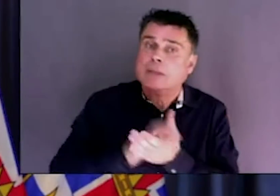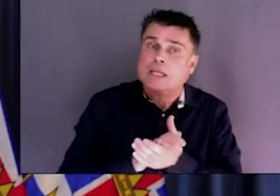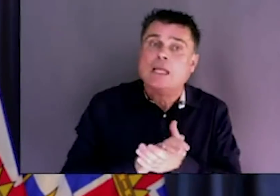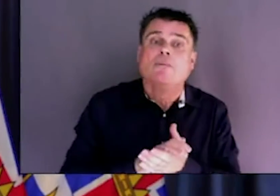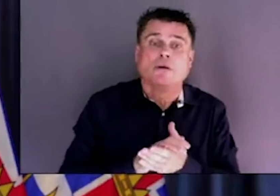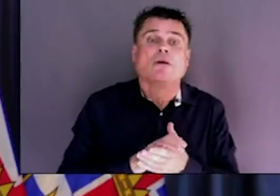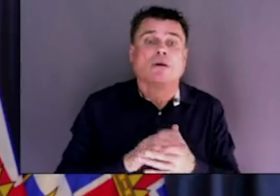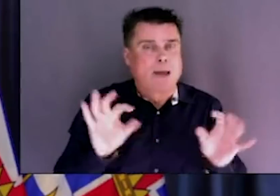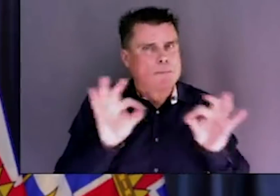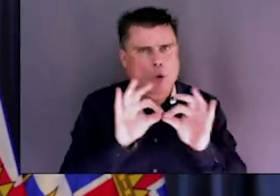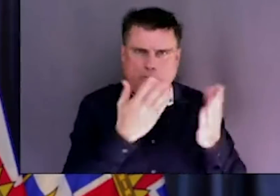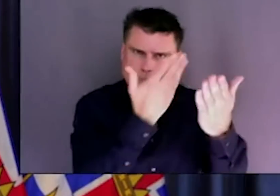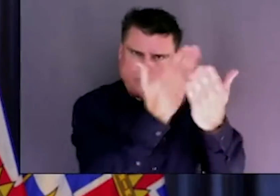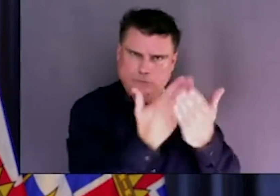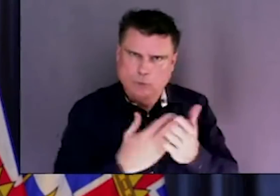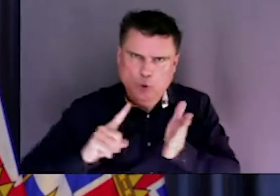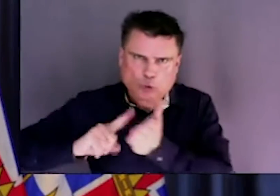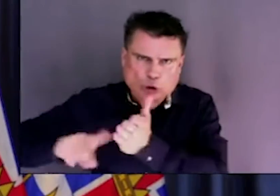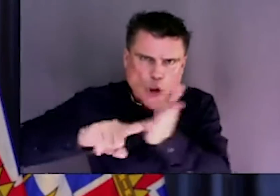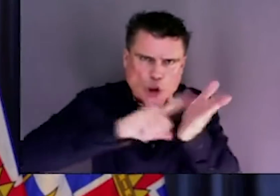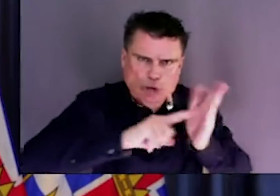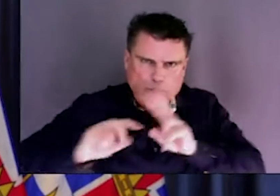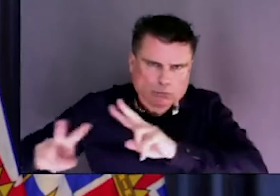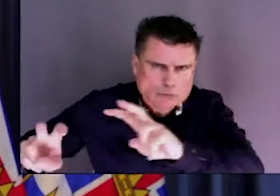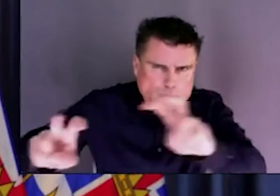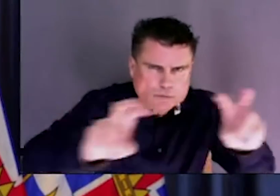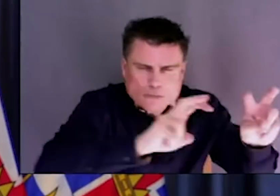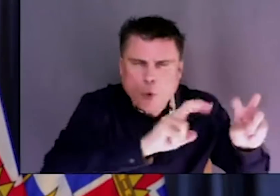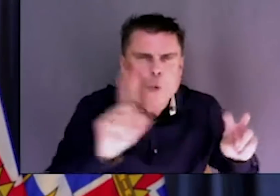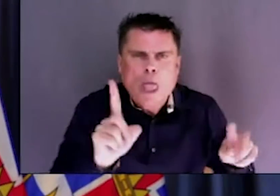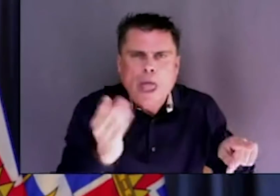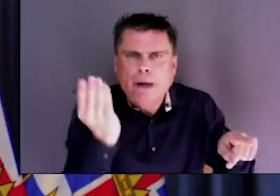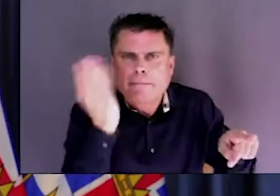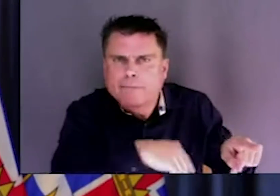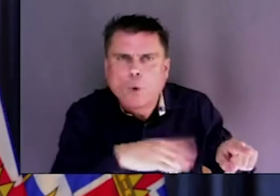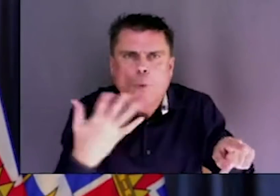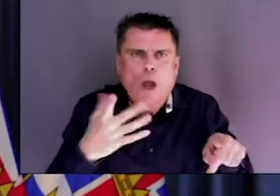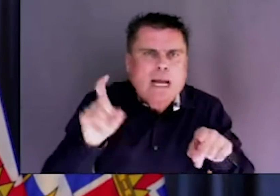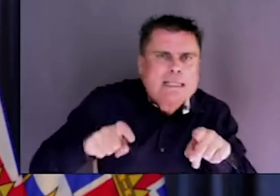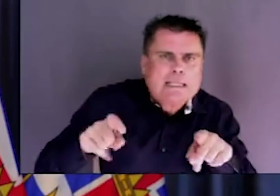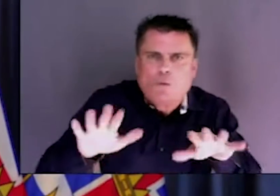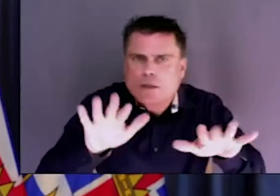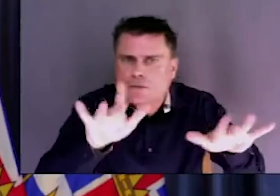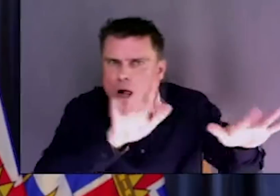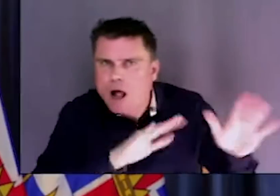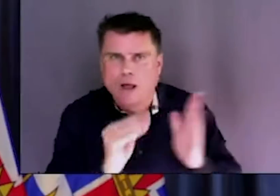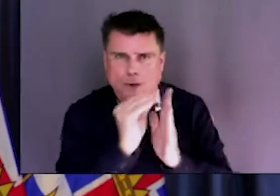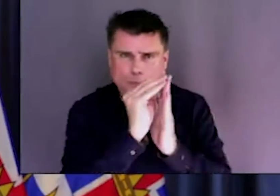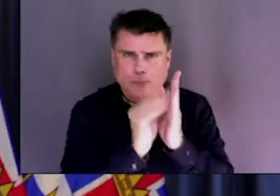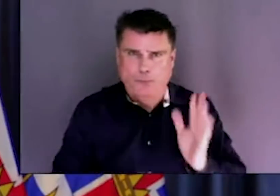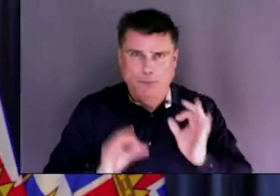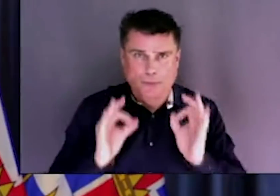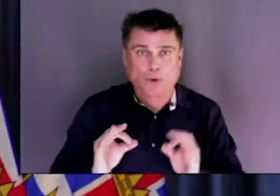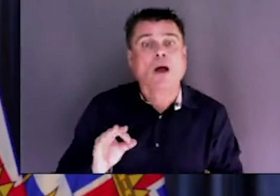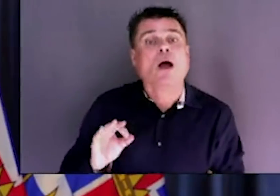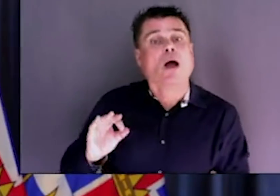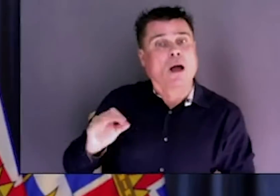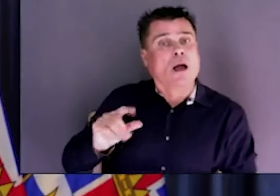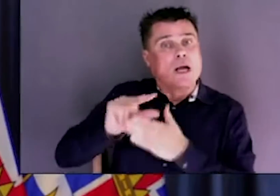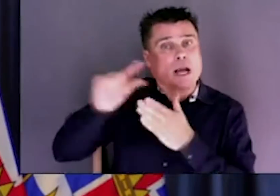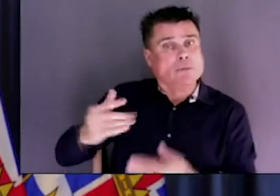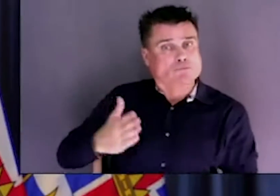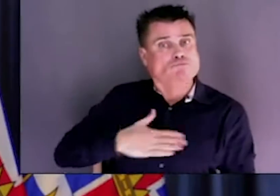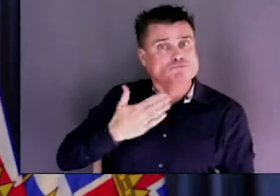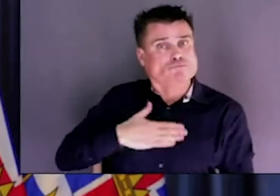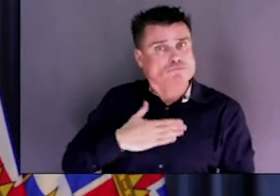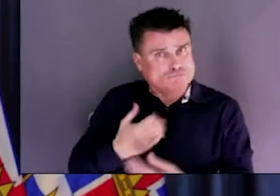are gaps, the province is more than willing and prepared to step in. We made that clear at the outset in our discussions with the federal